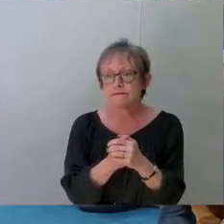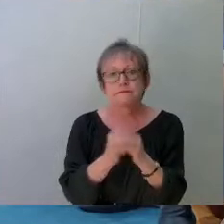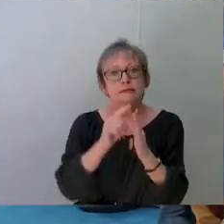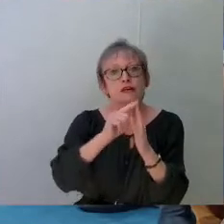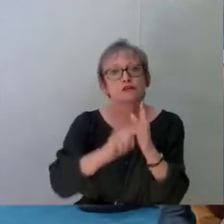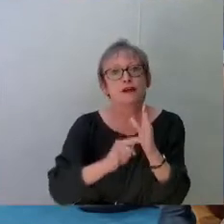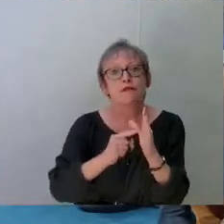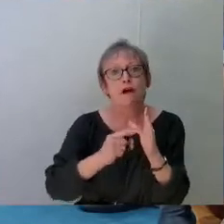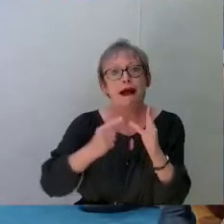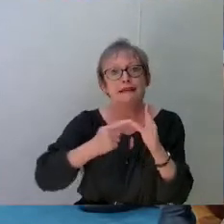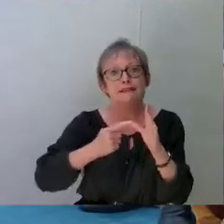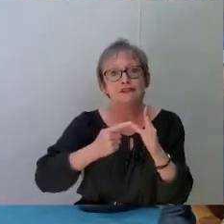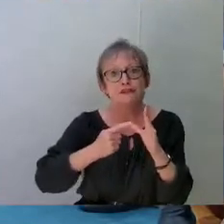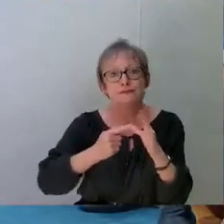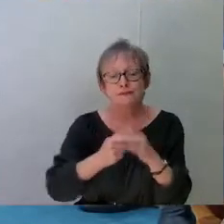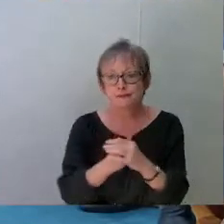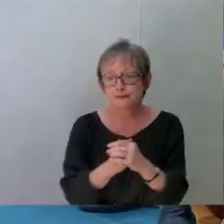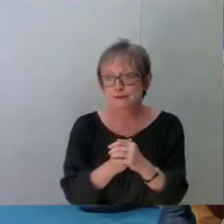Jennifer Anderson.